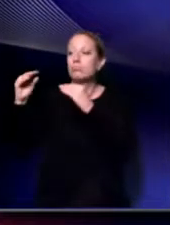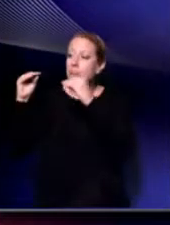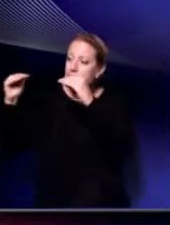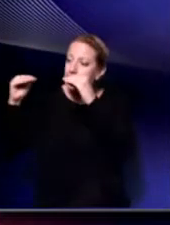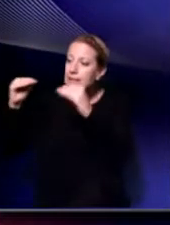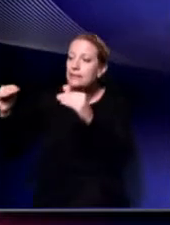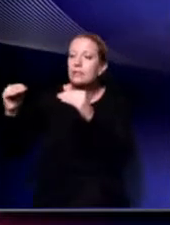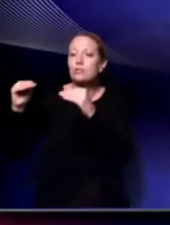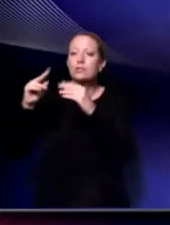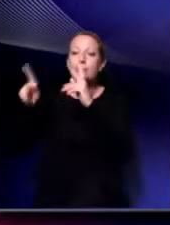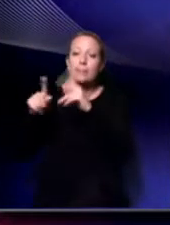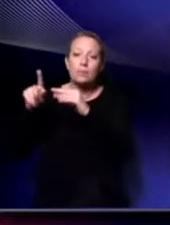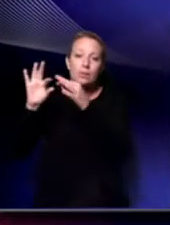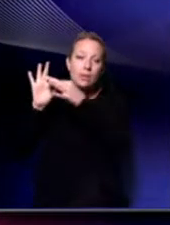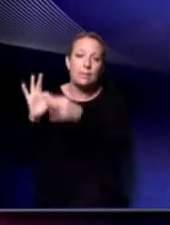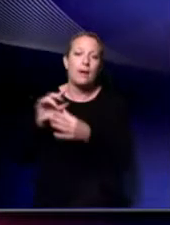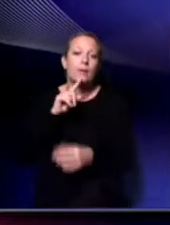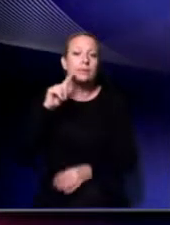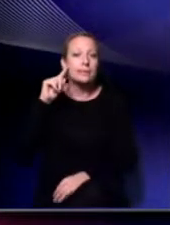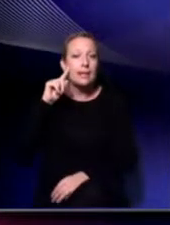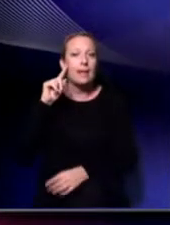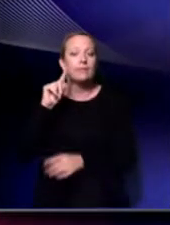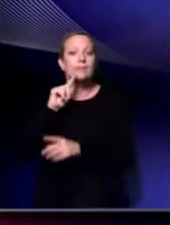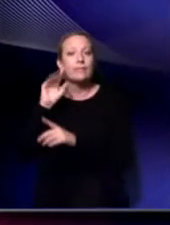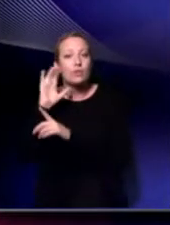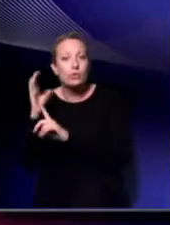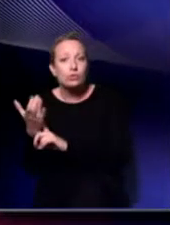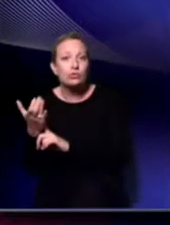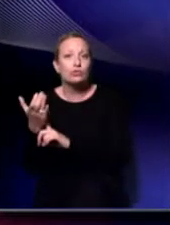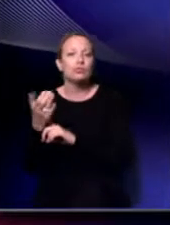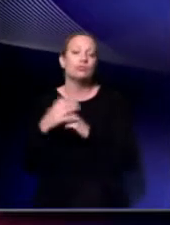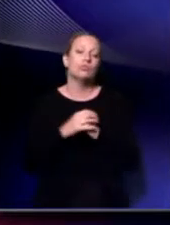deafness, deaf culture, and then they do it kind of a